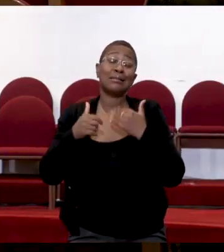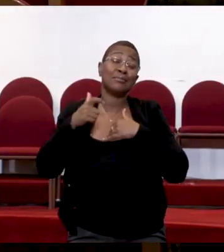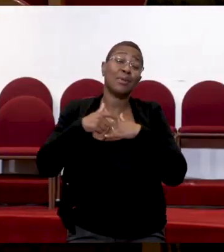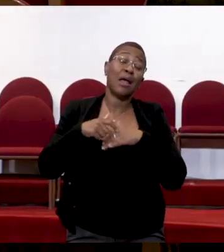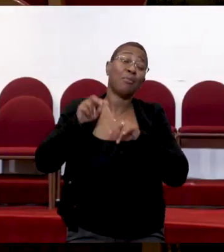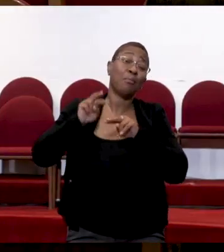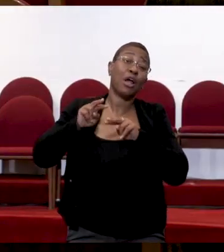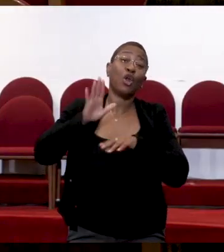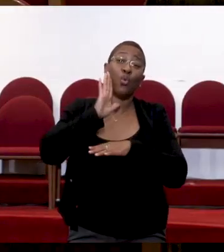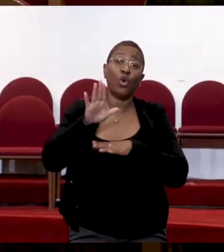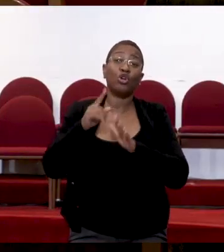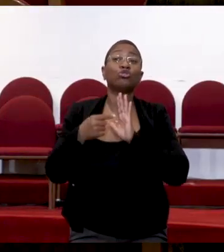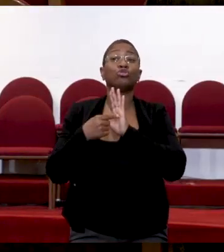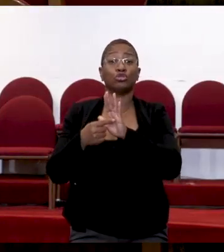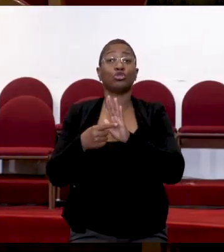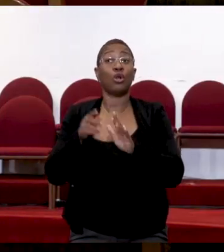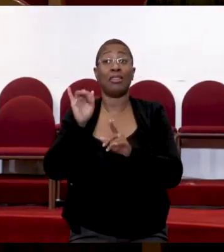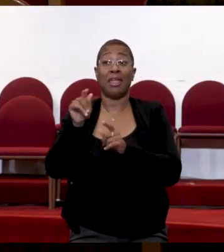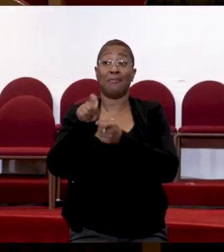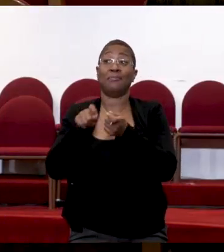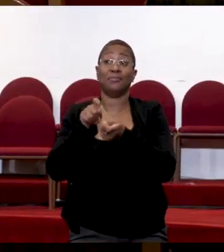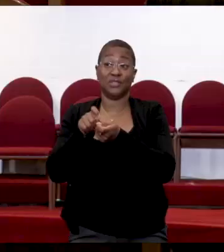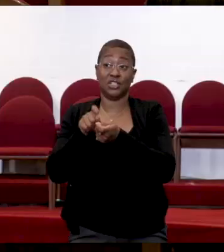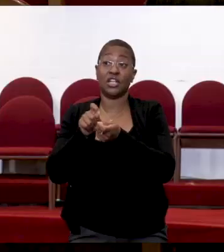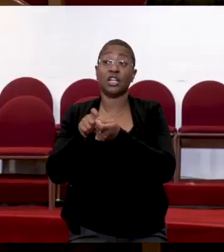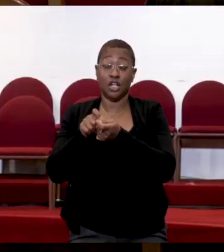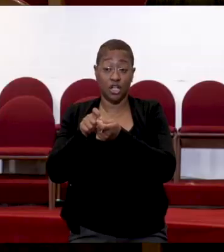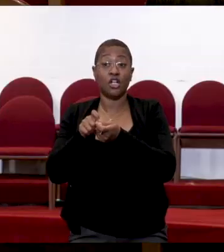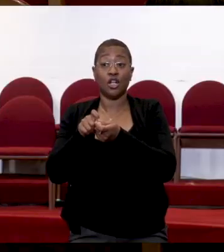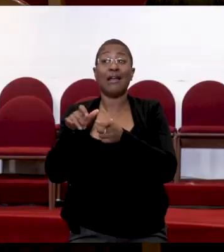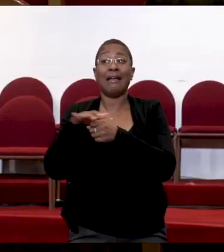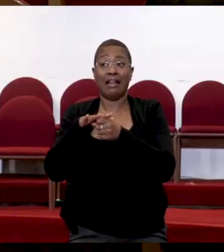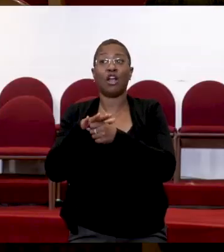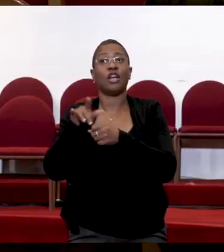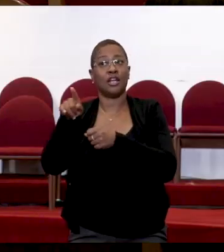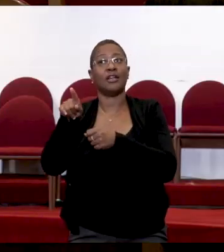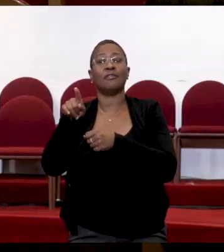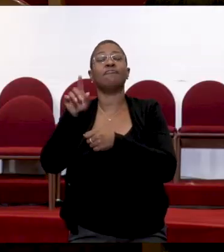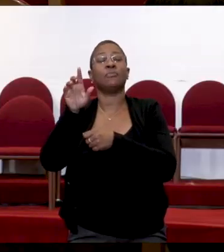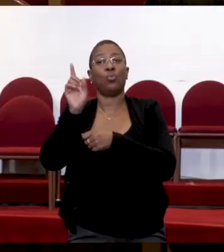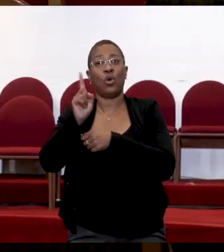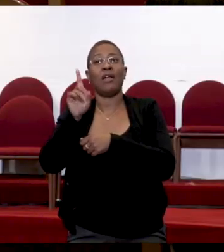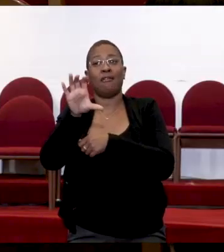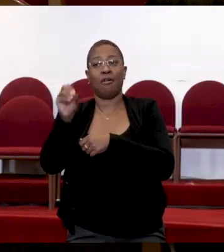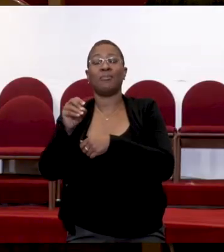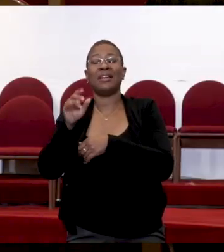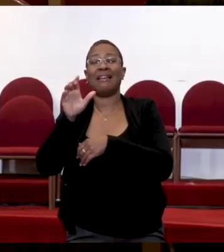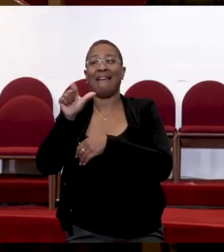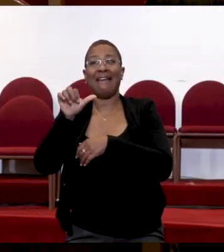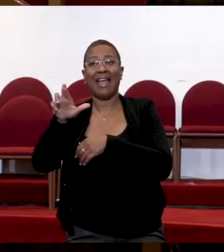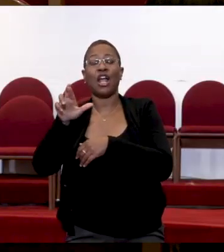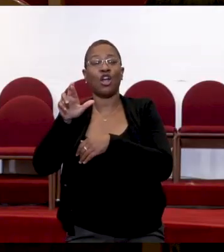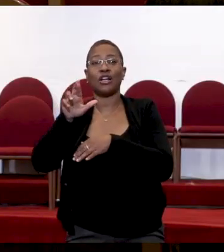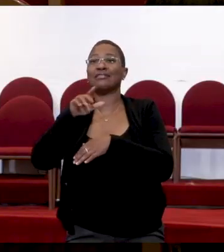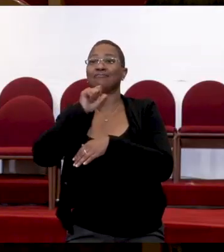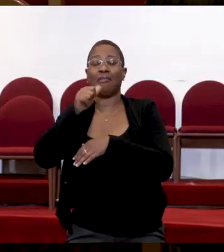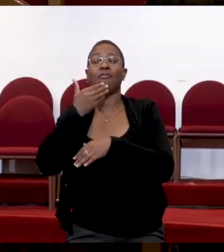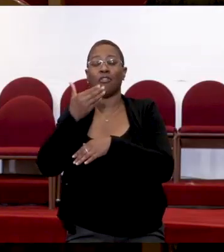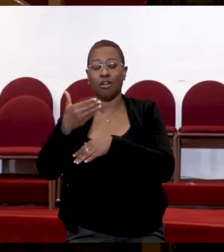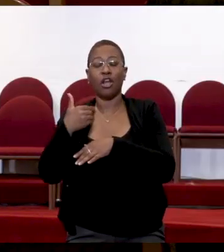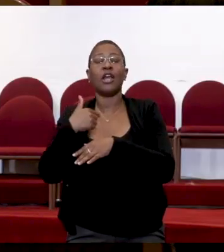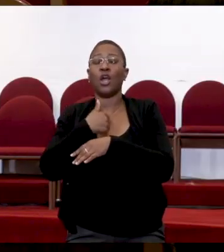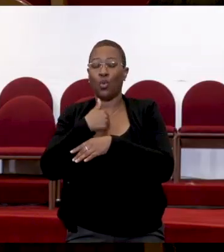shows that the particulate is above legal limits, and we enforce it with very strict fines and